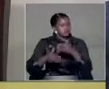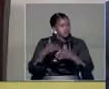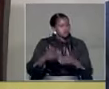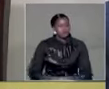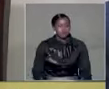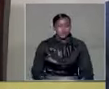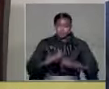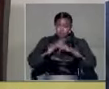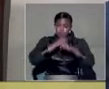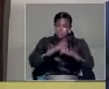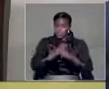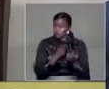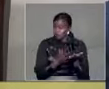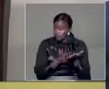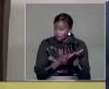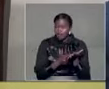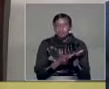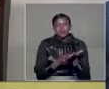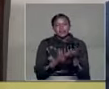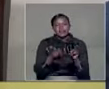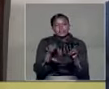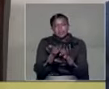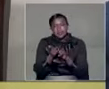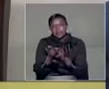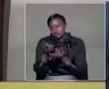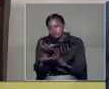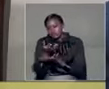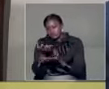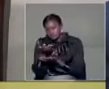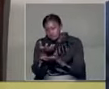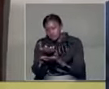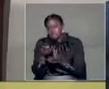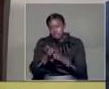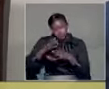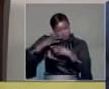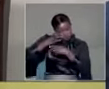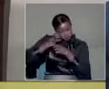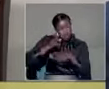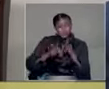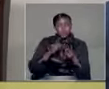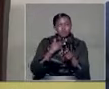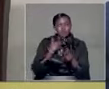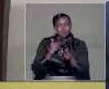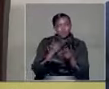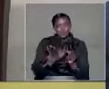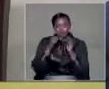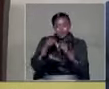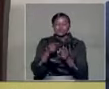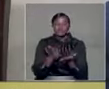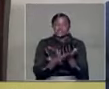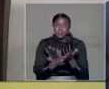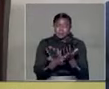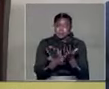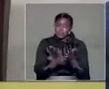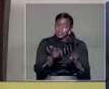and to also screen those who are seeking refuge in Uganda. Nevertheless,